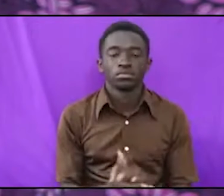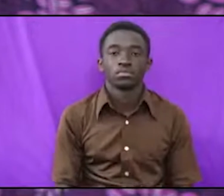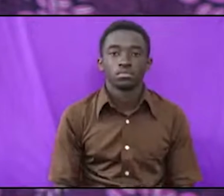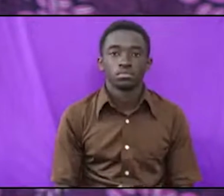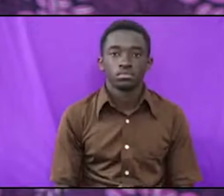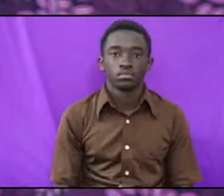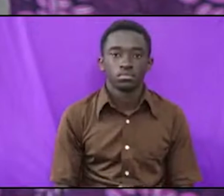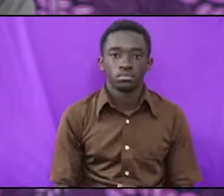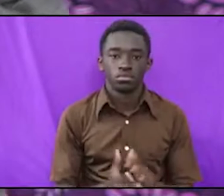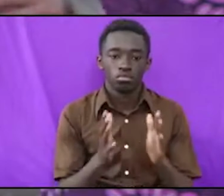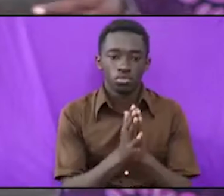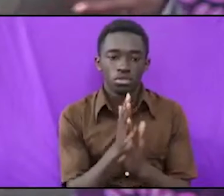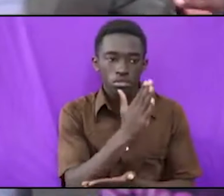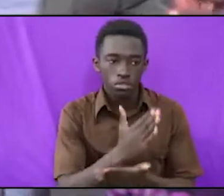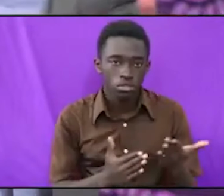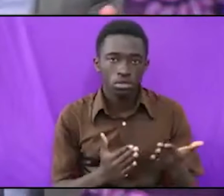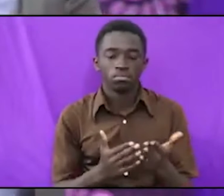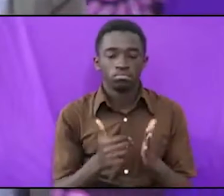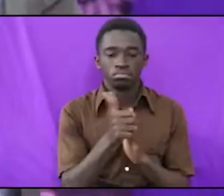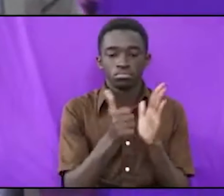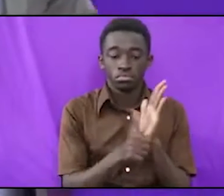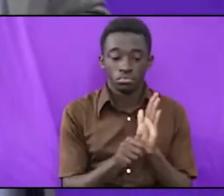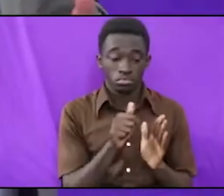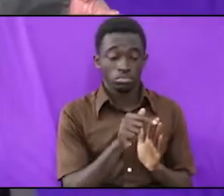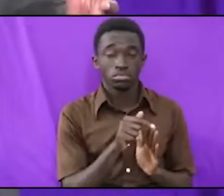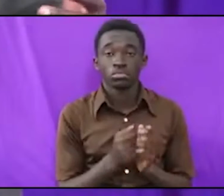along with some of the articles and all that. So